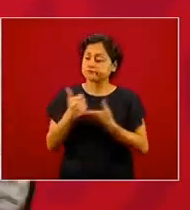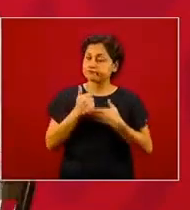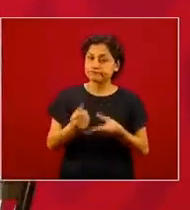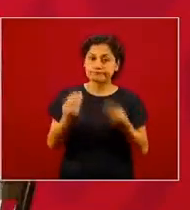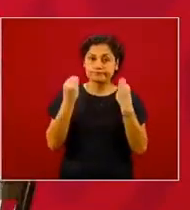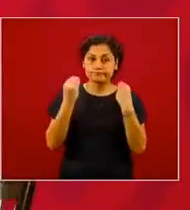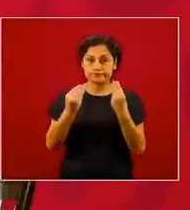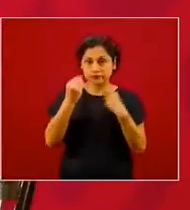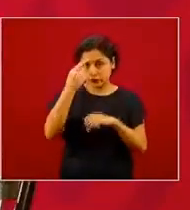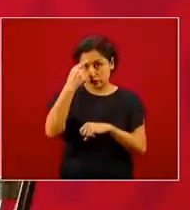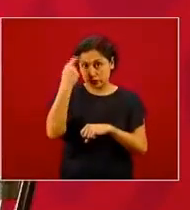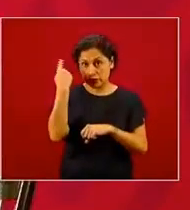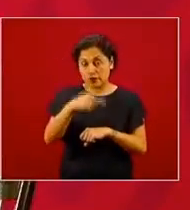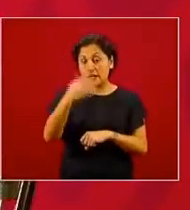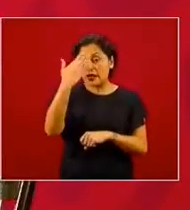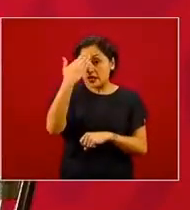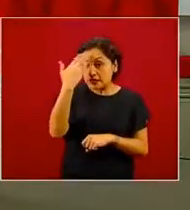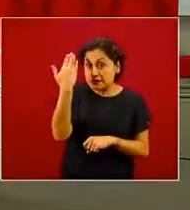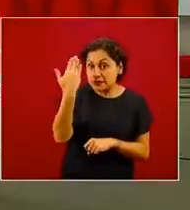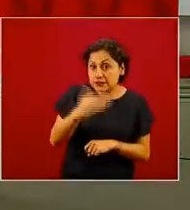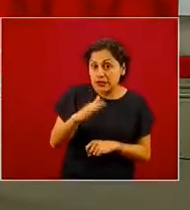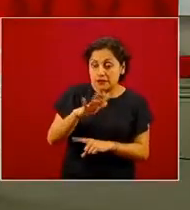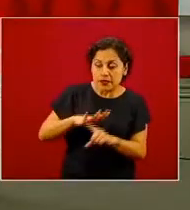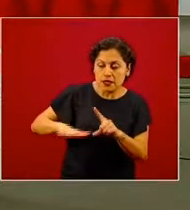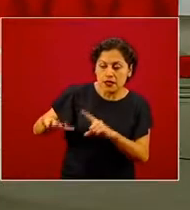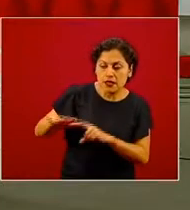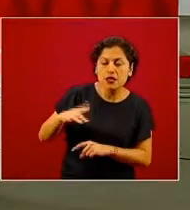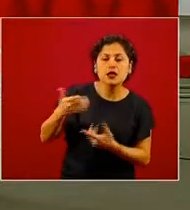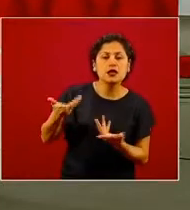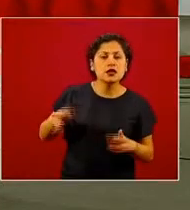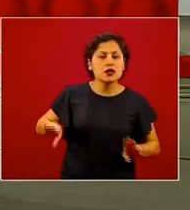They really helped us to identify